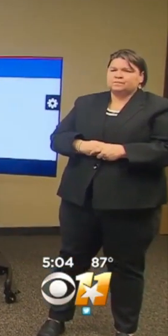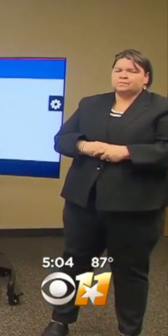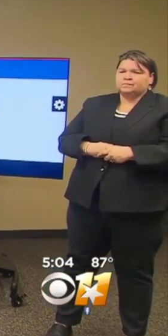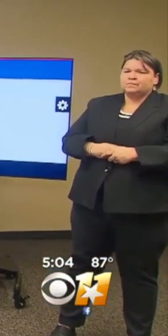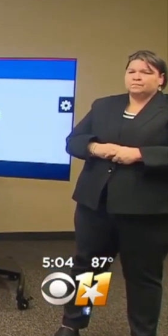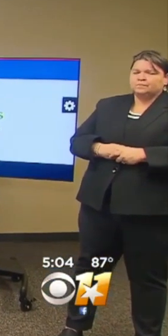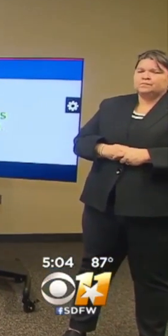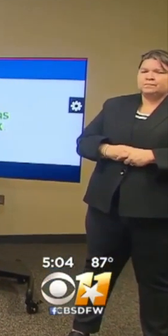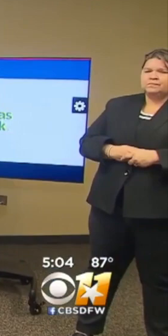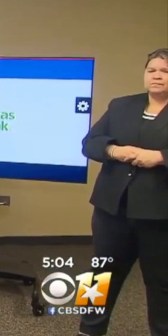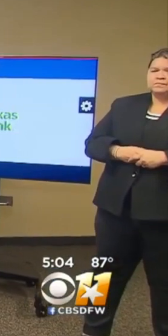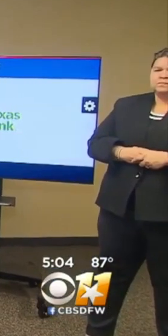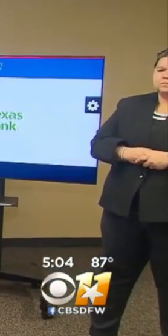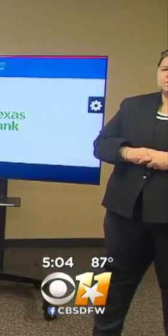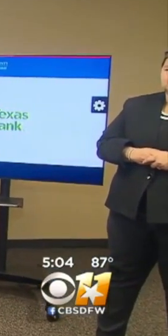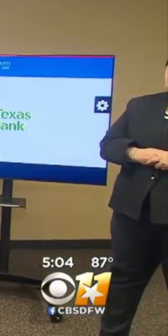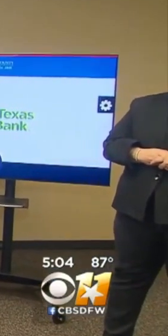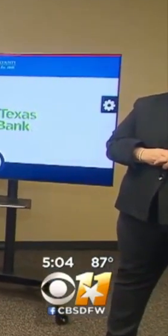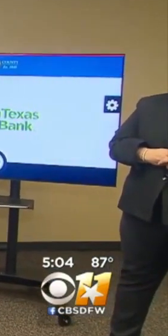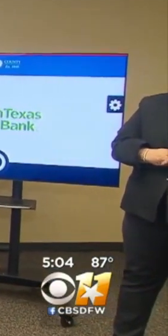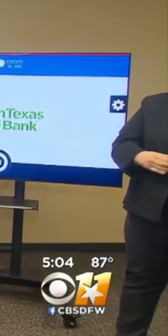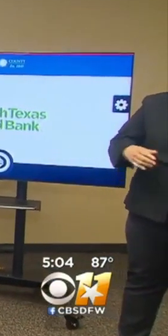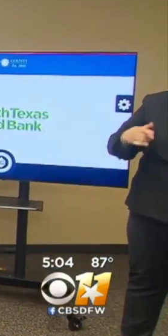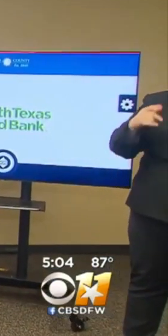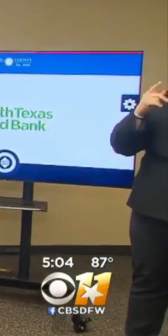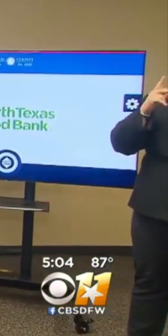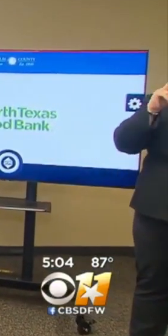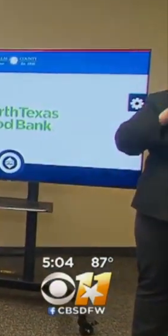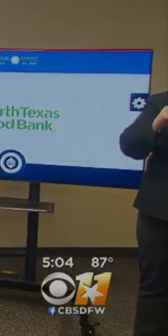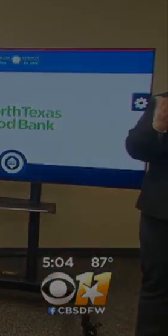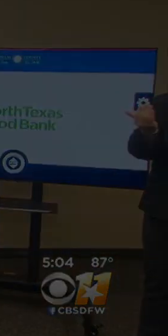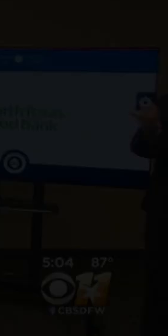denounce his cronyism, and counteract his governmental overreaches. very much.